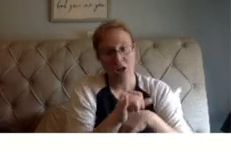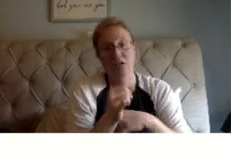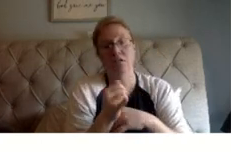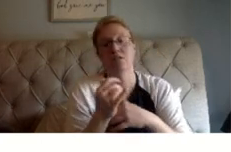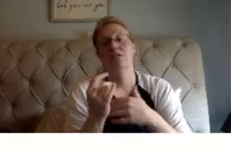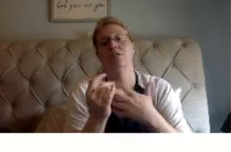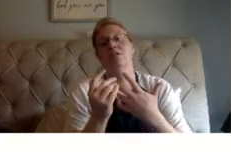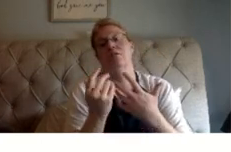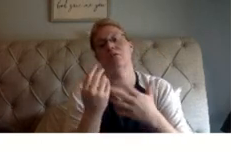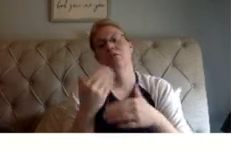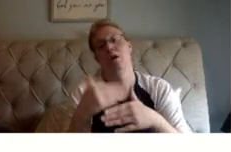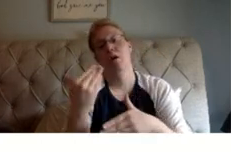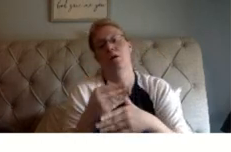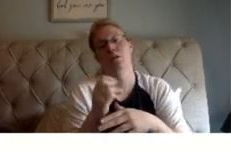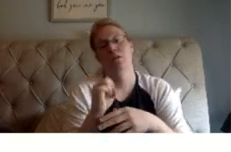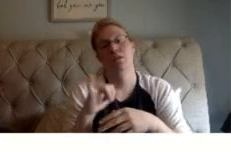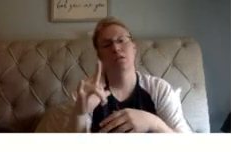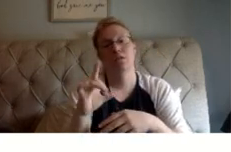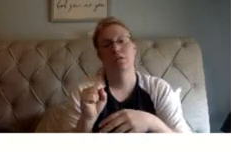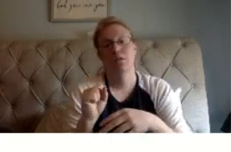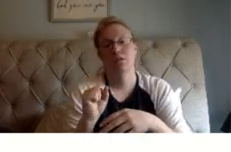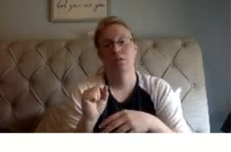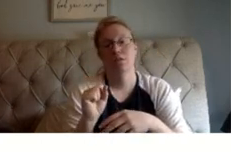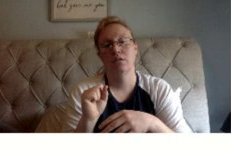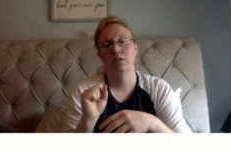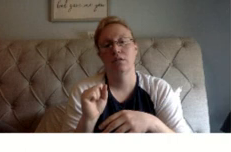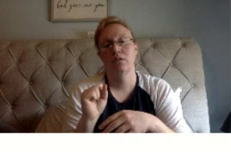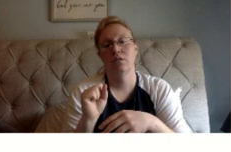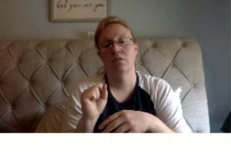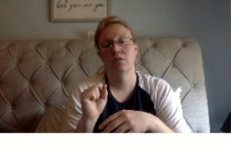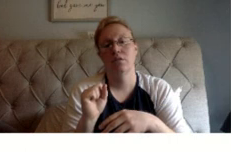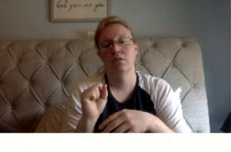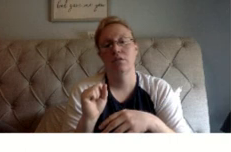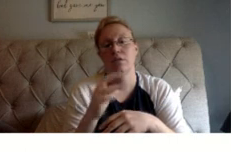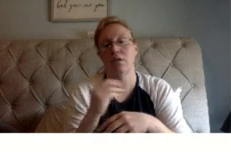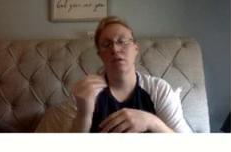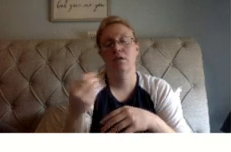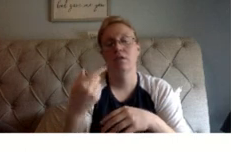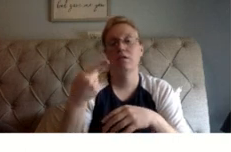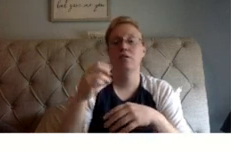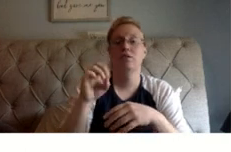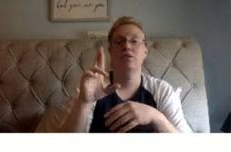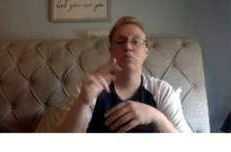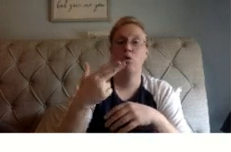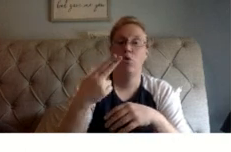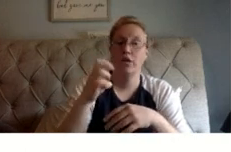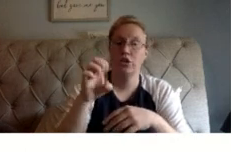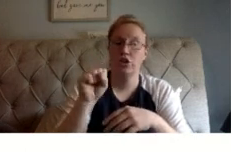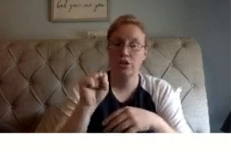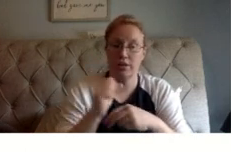backyards, window sills, and